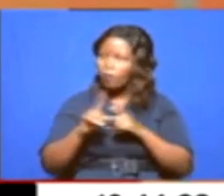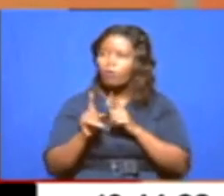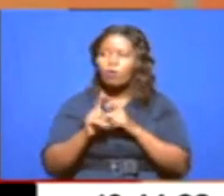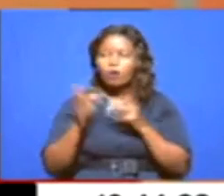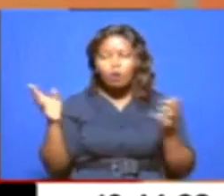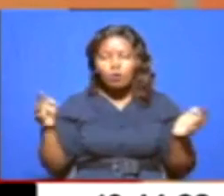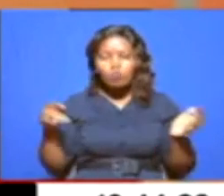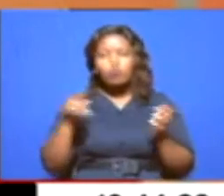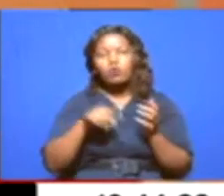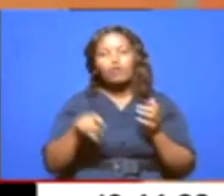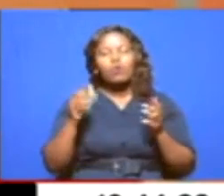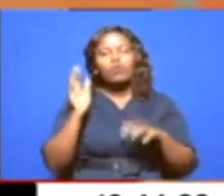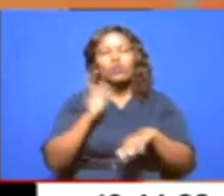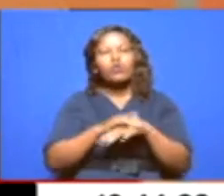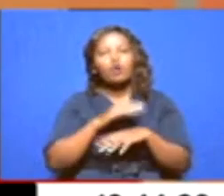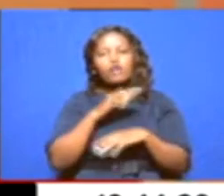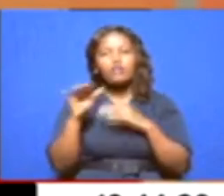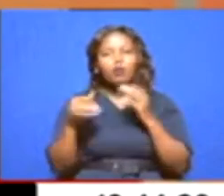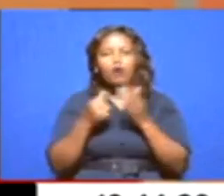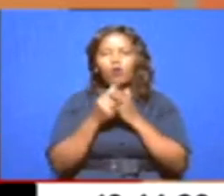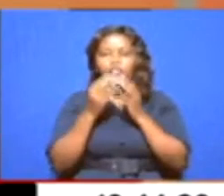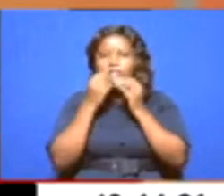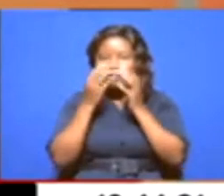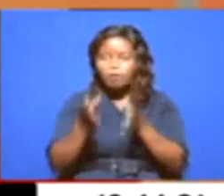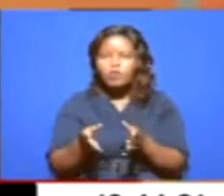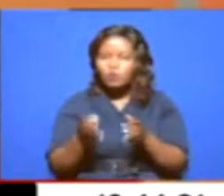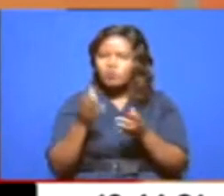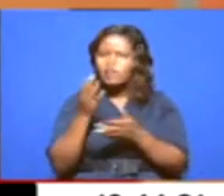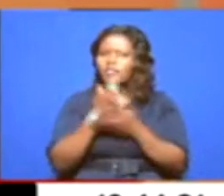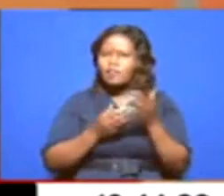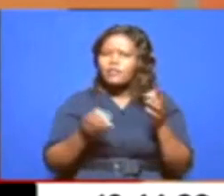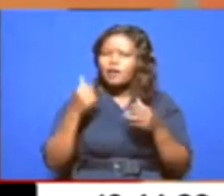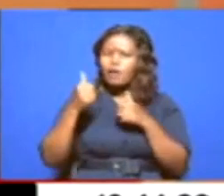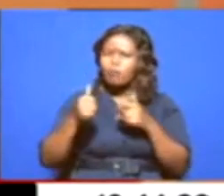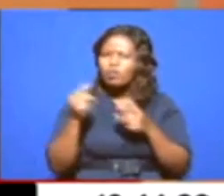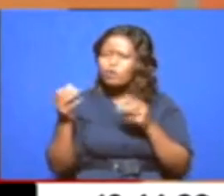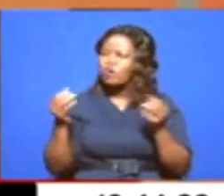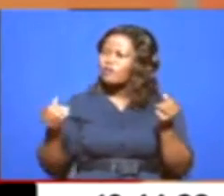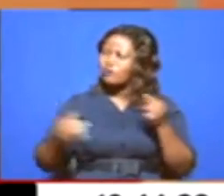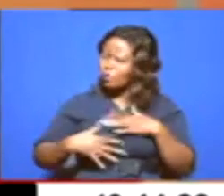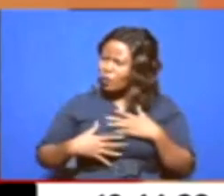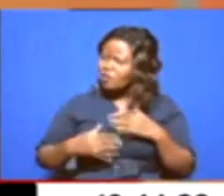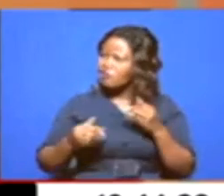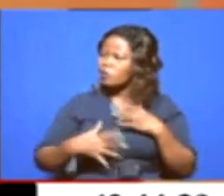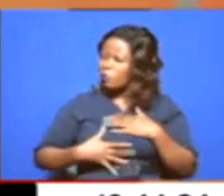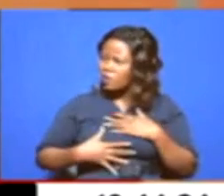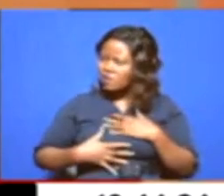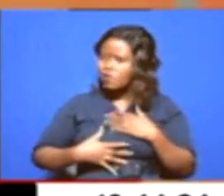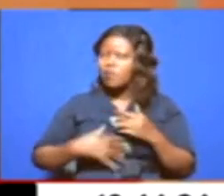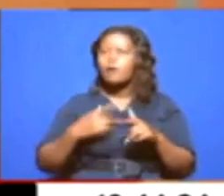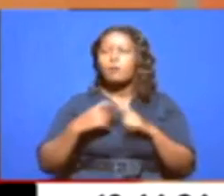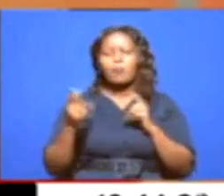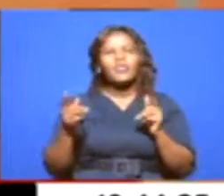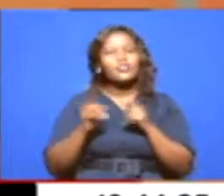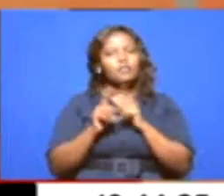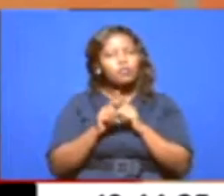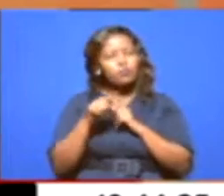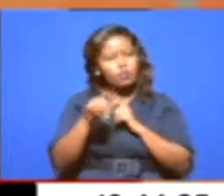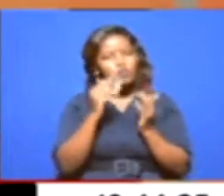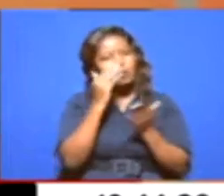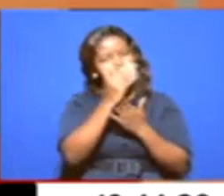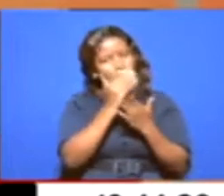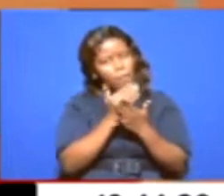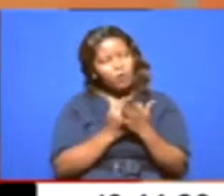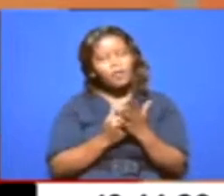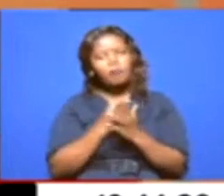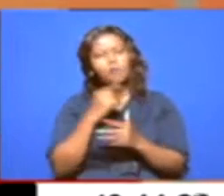all the information. There's some information that was very, very sensitive, and that report is still being worked on, and it is going to change